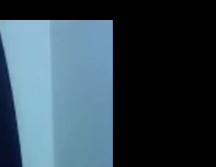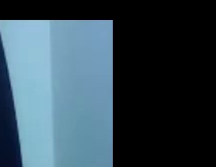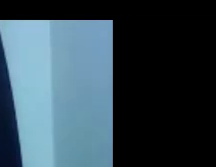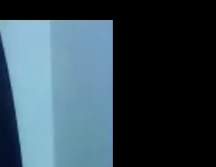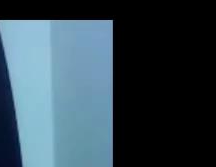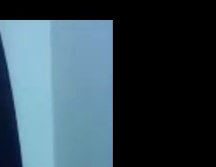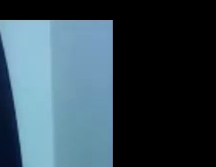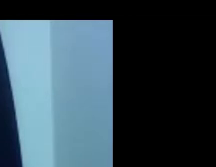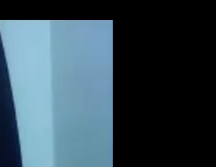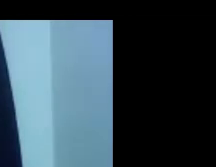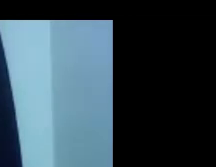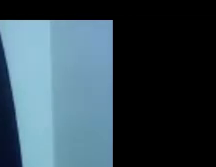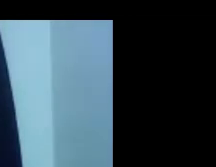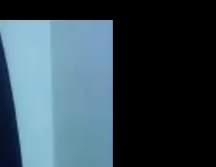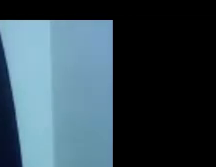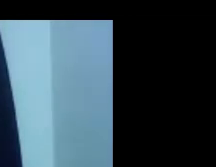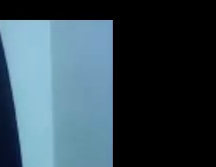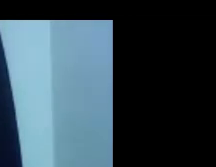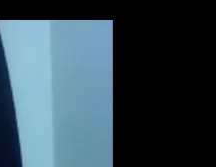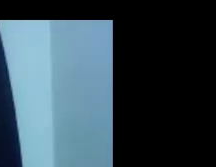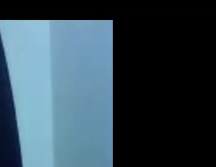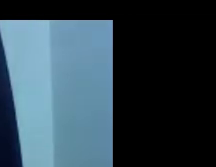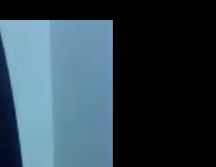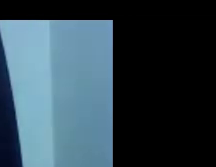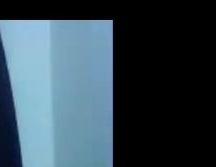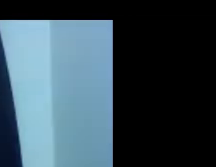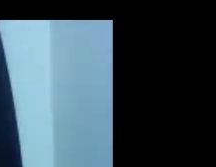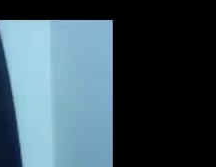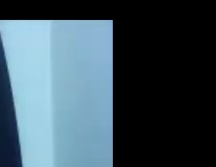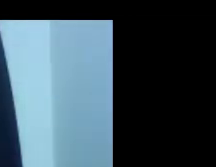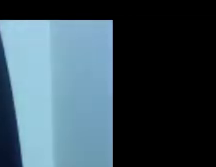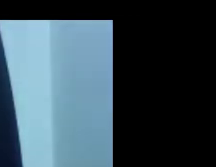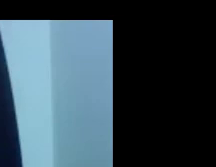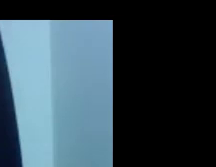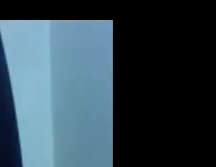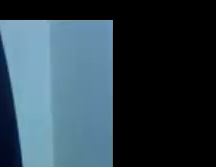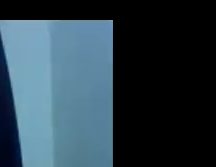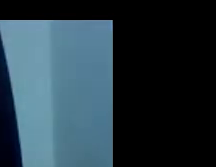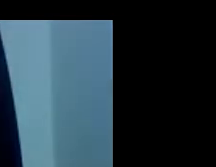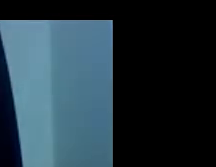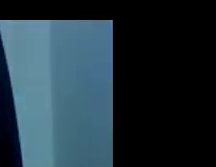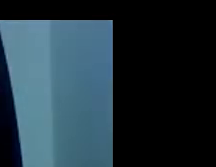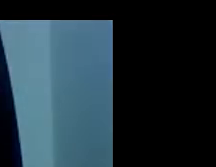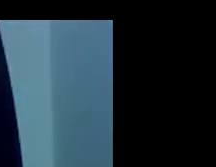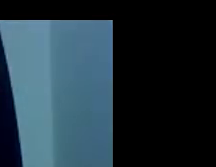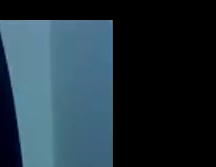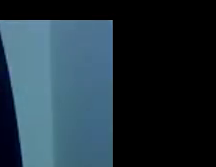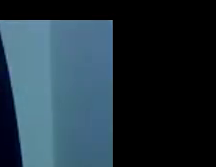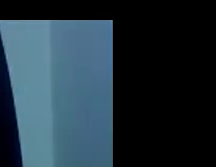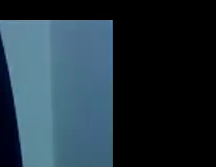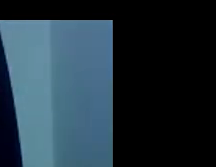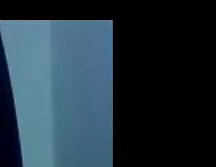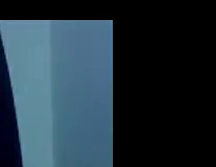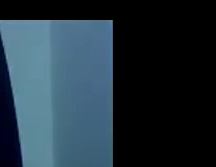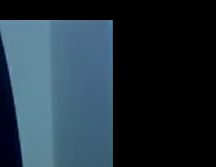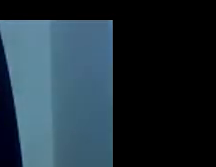really help drive the point home. And I've been watching the chat and people are finding those really helpful and want to implement those examples when